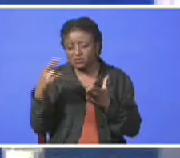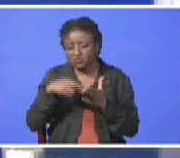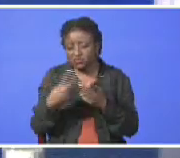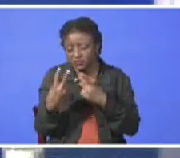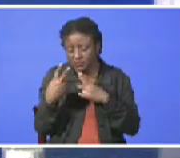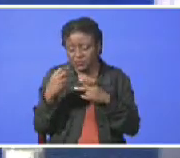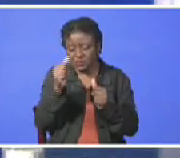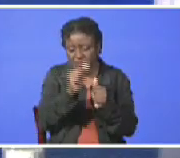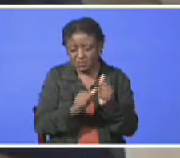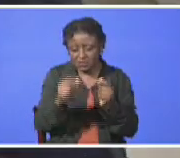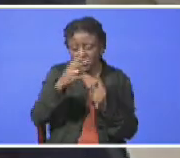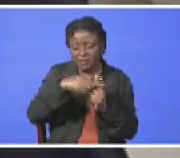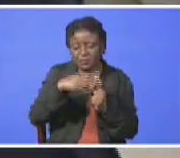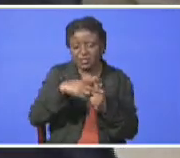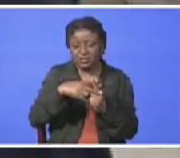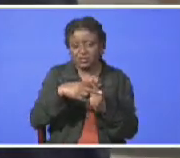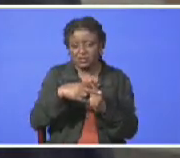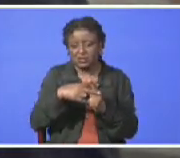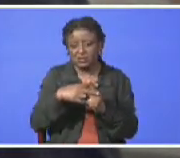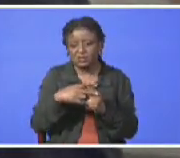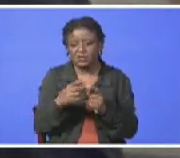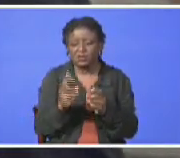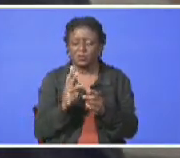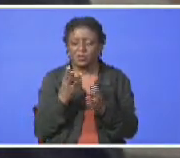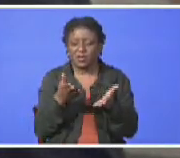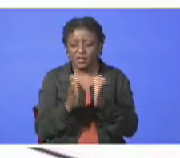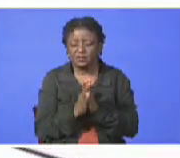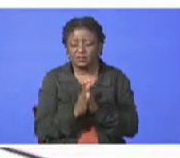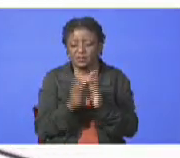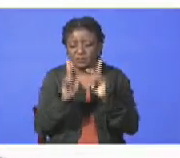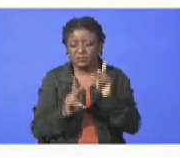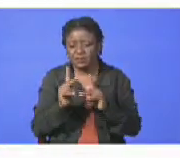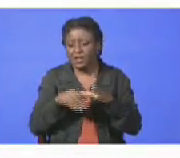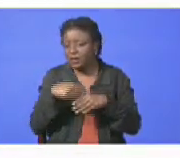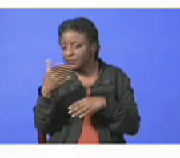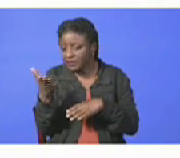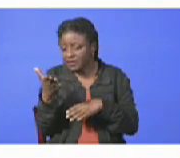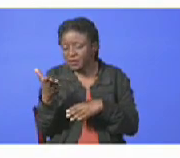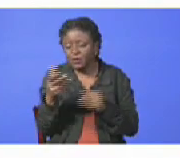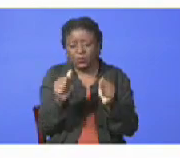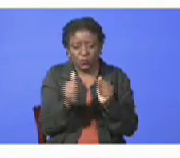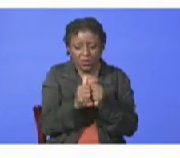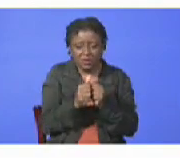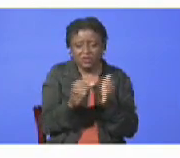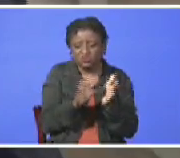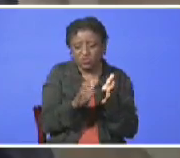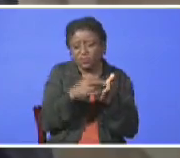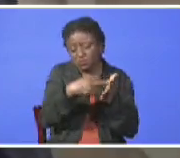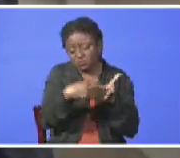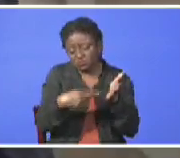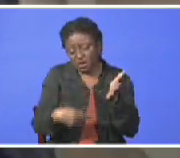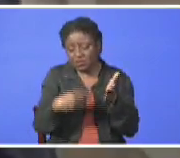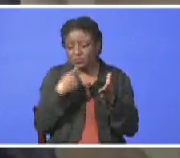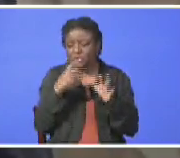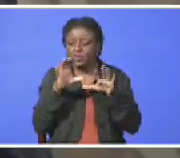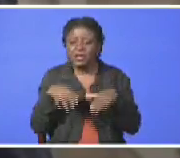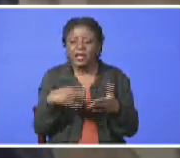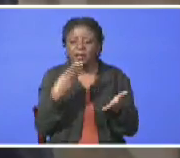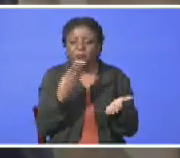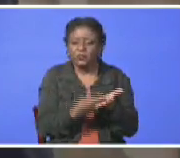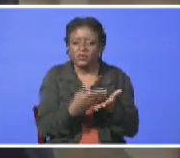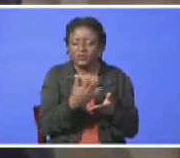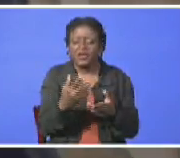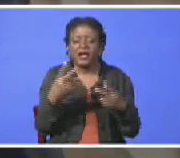application. Appeal to persons out there with criminal records who can prove that they